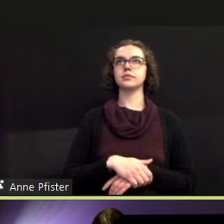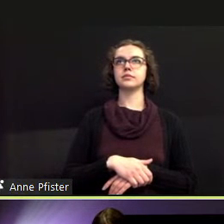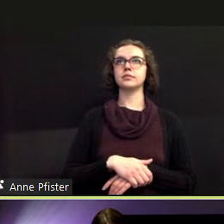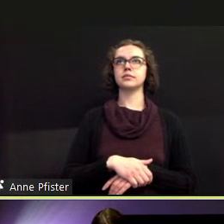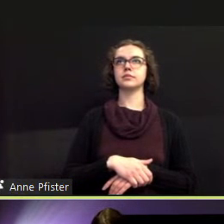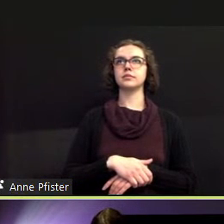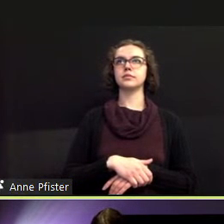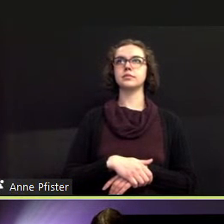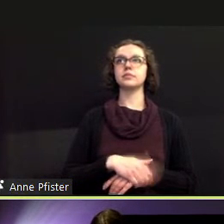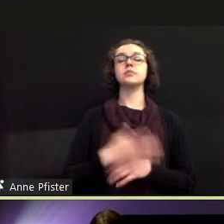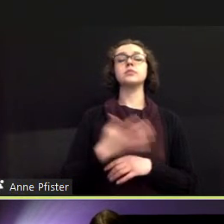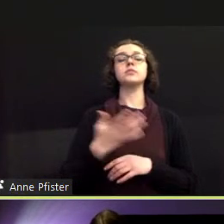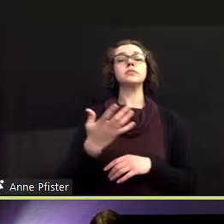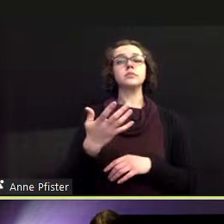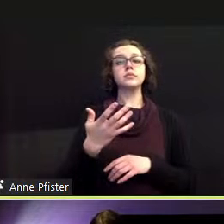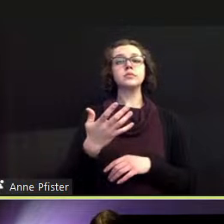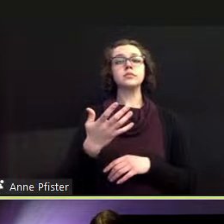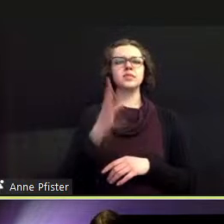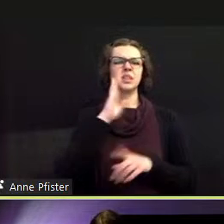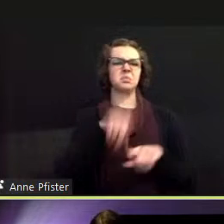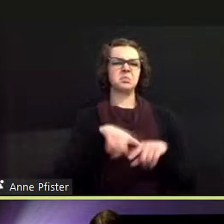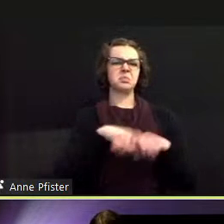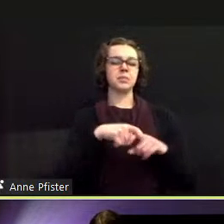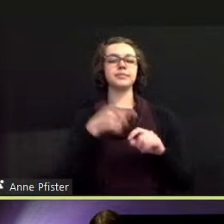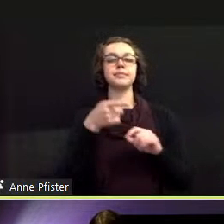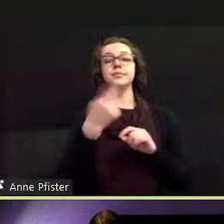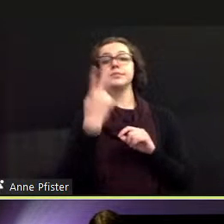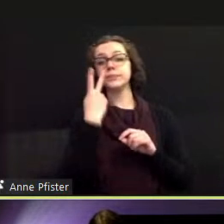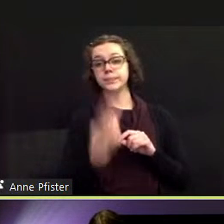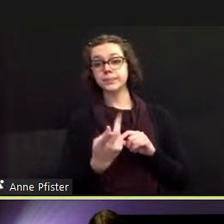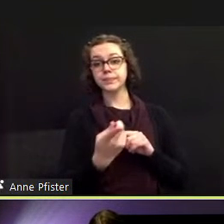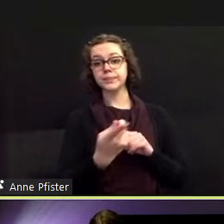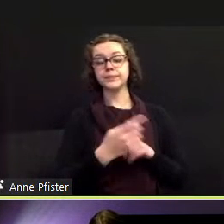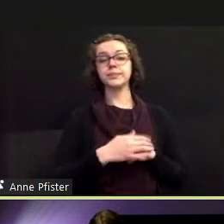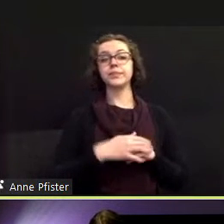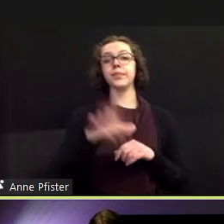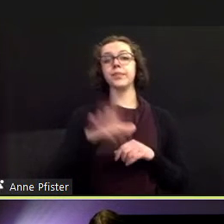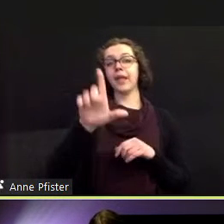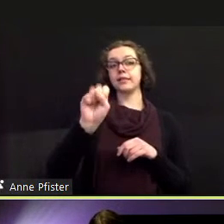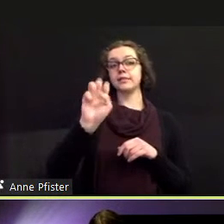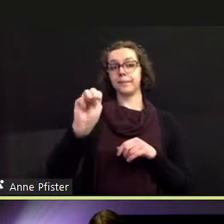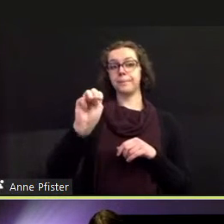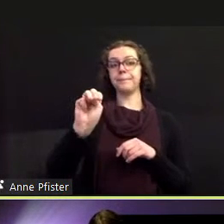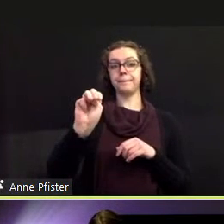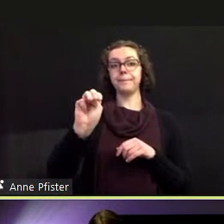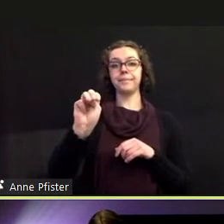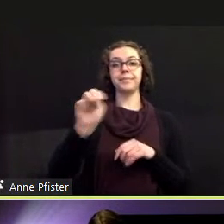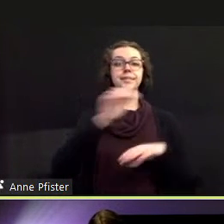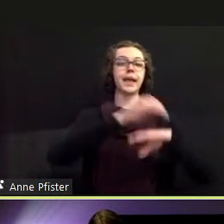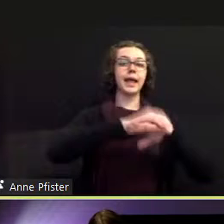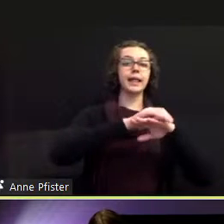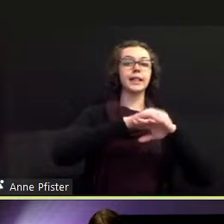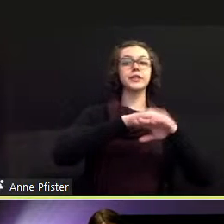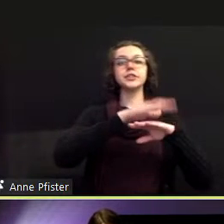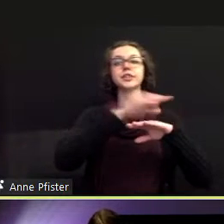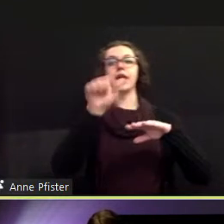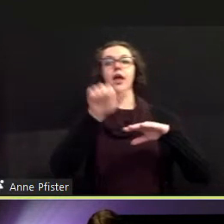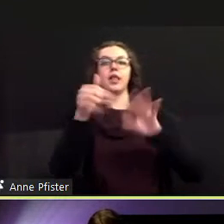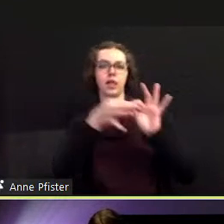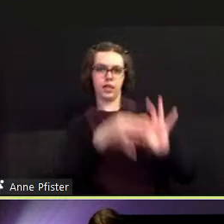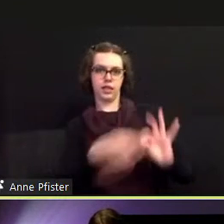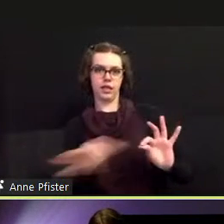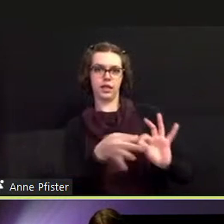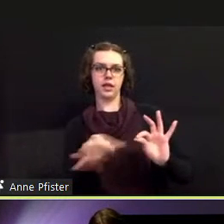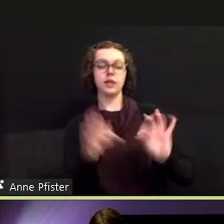I'll just pause it. So as she does here in LSM with English and Maltese subtitles, allowing her to both address a